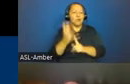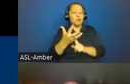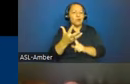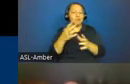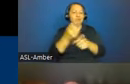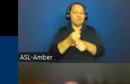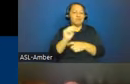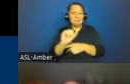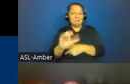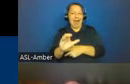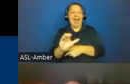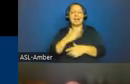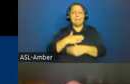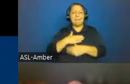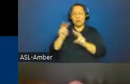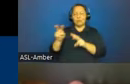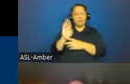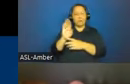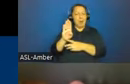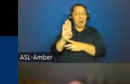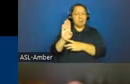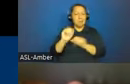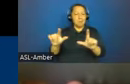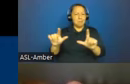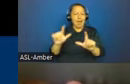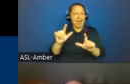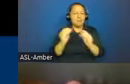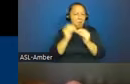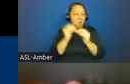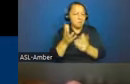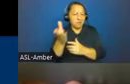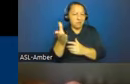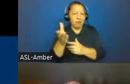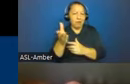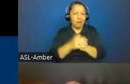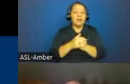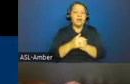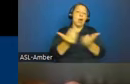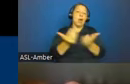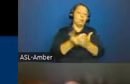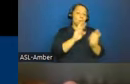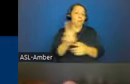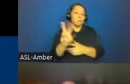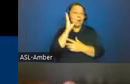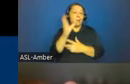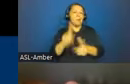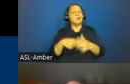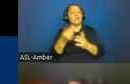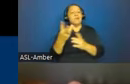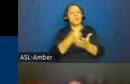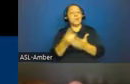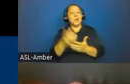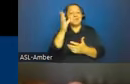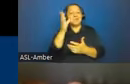series, as well as information about our new website, which will go live in just a few weeks. The Spokane